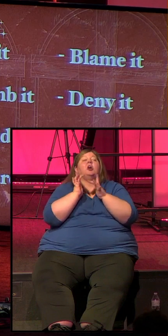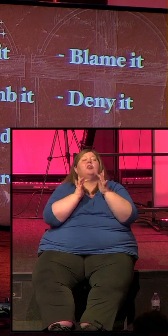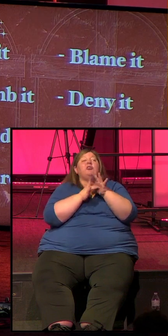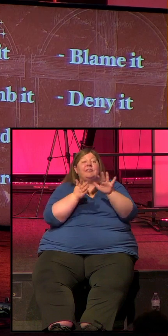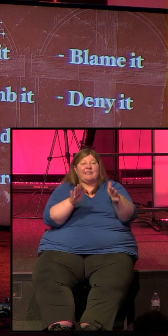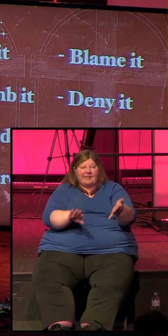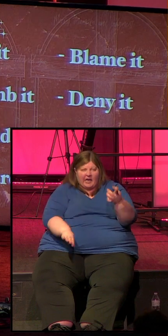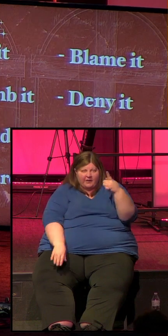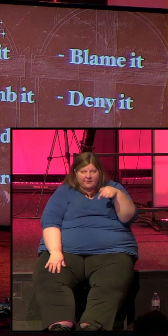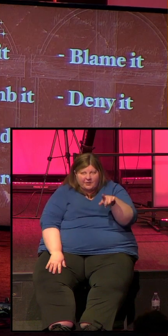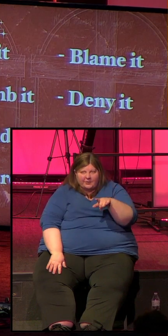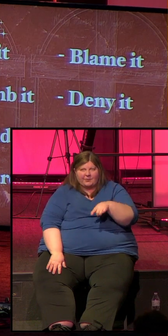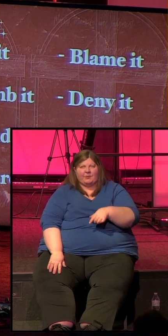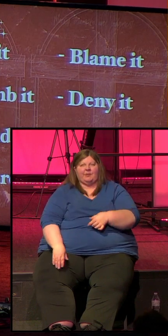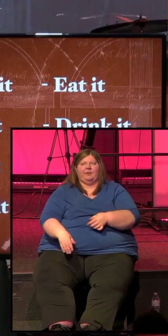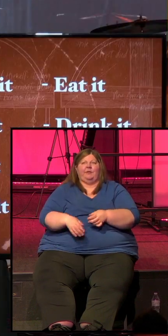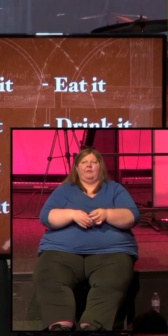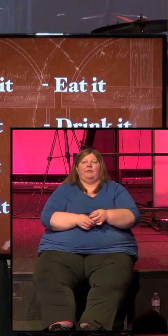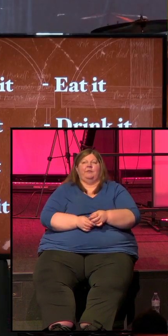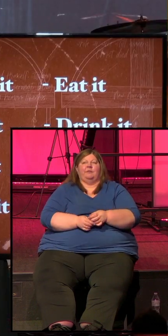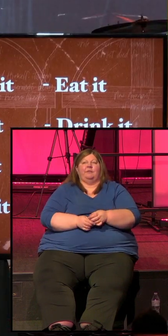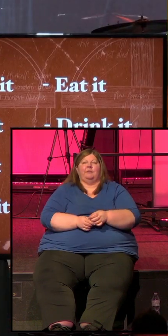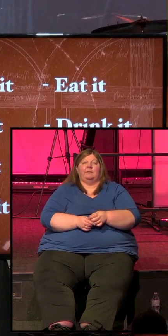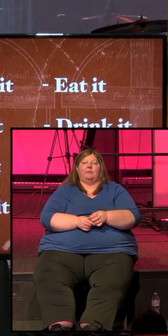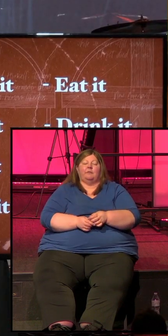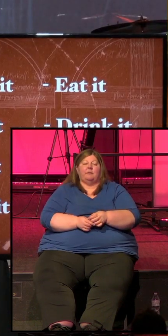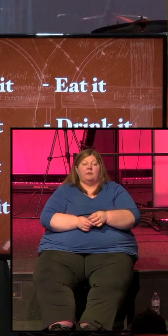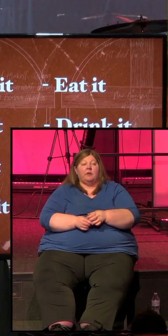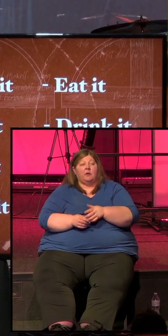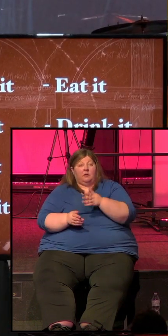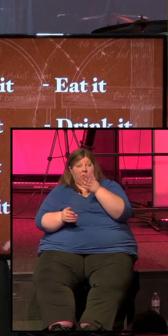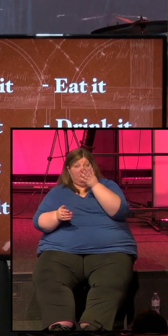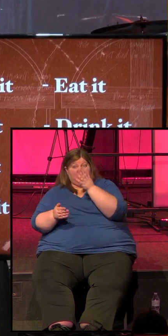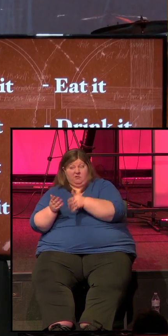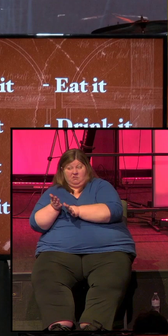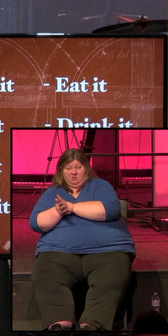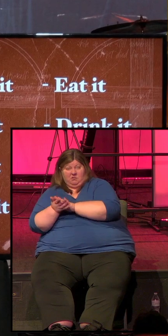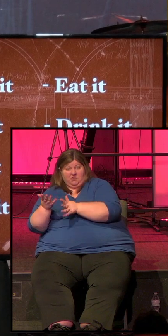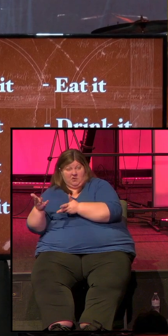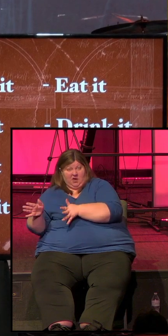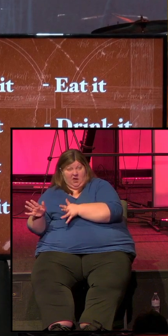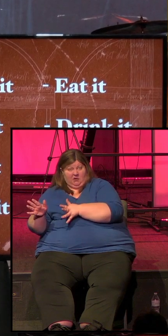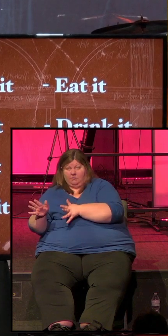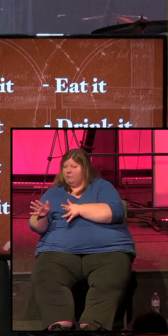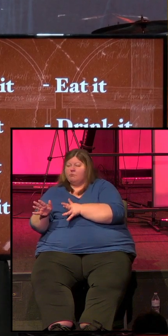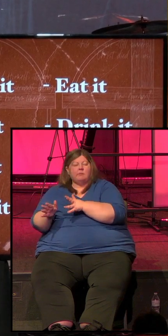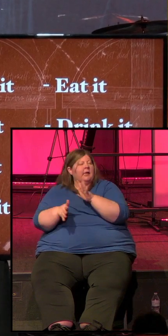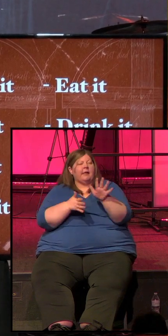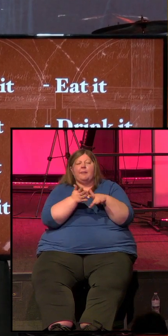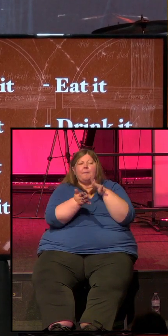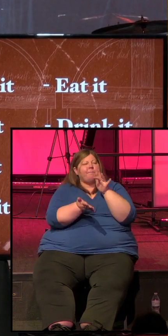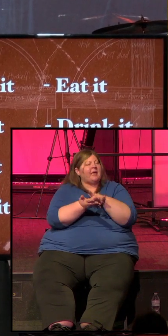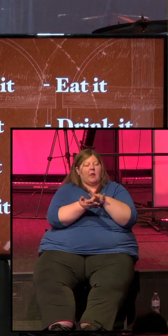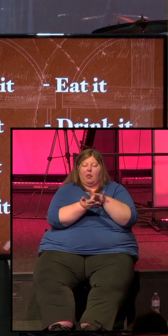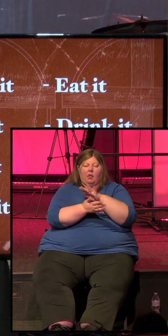you. Not when you're done doing it, in the middle of it.